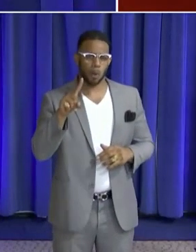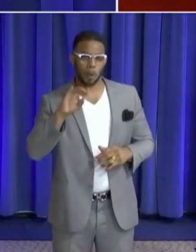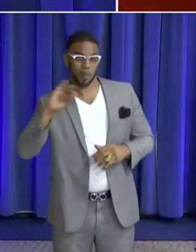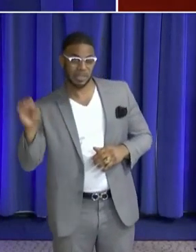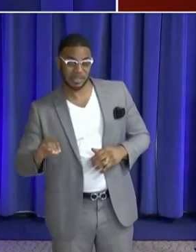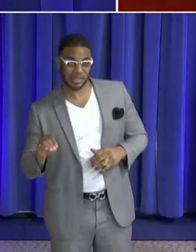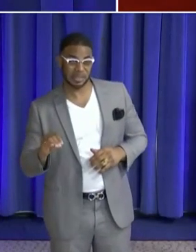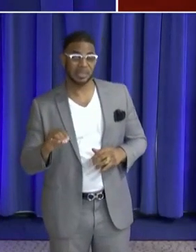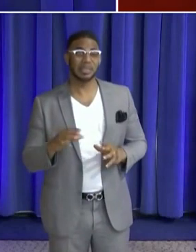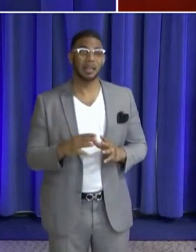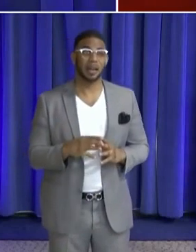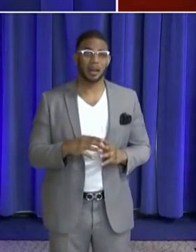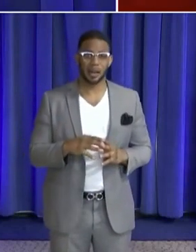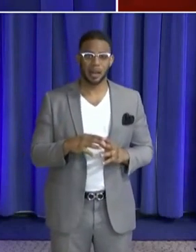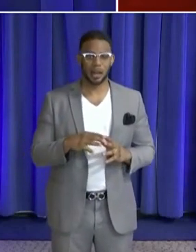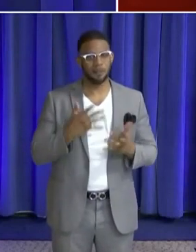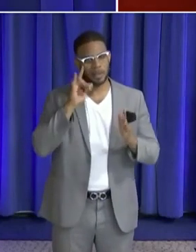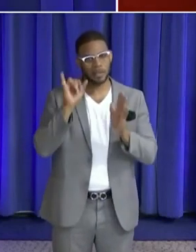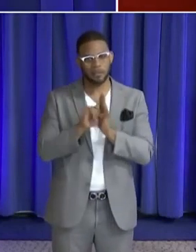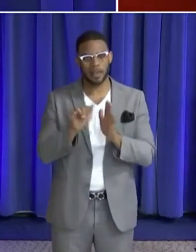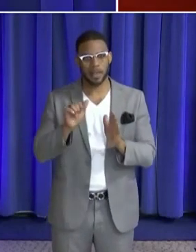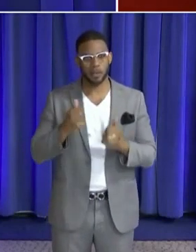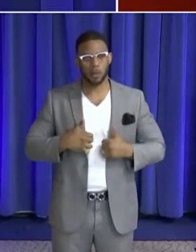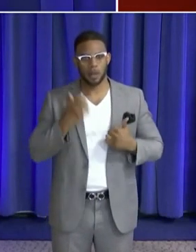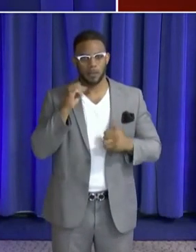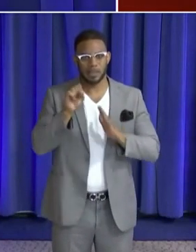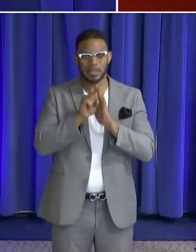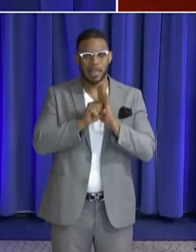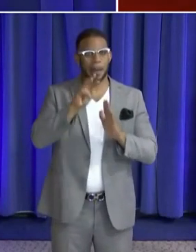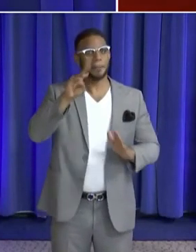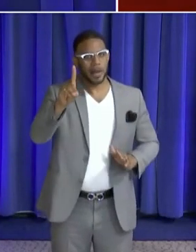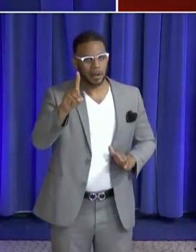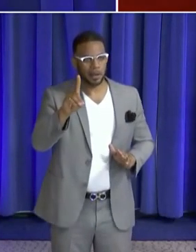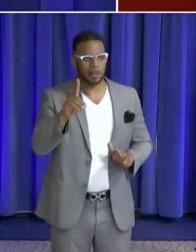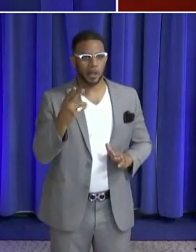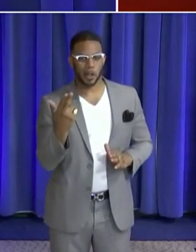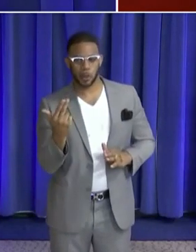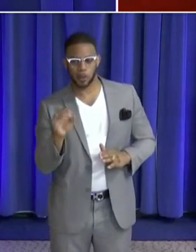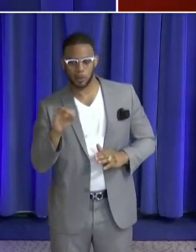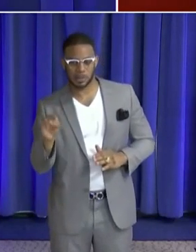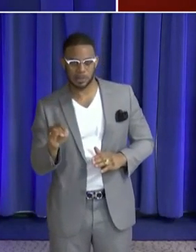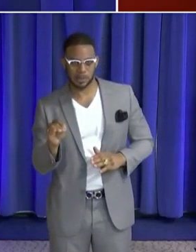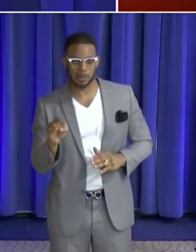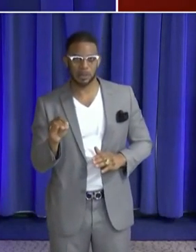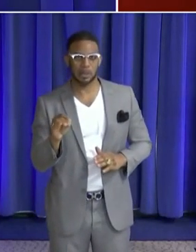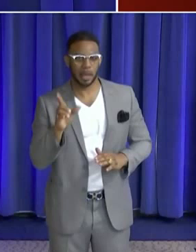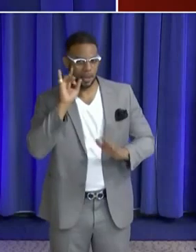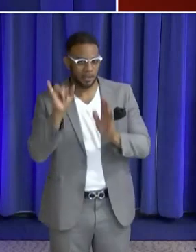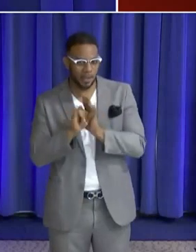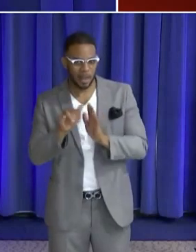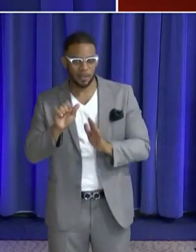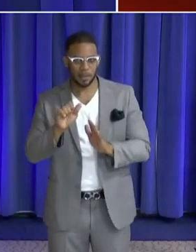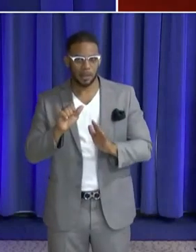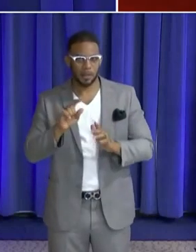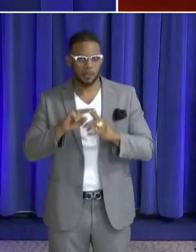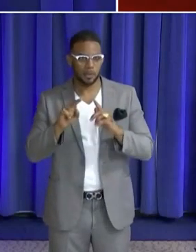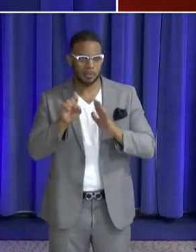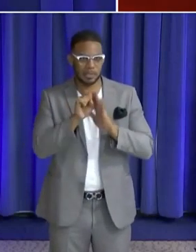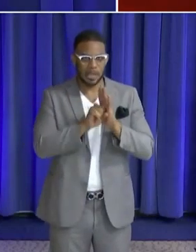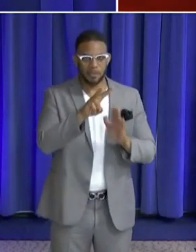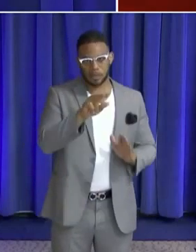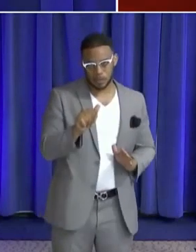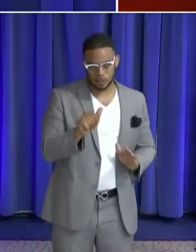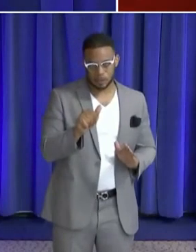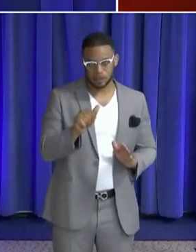31% have identified as residents of the state of Maryland. 13% have identified as being from the state of